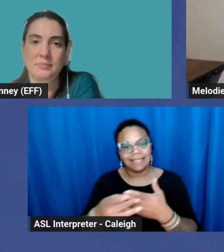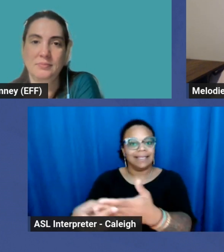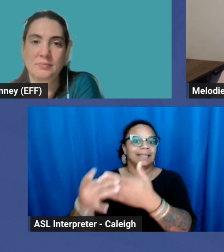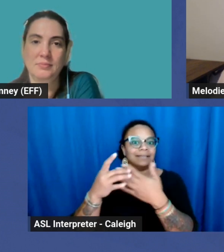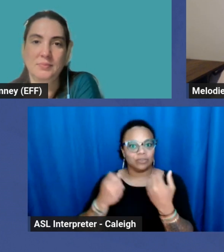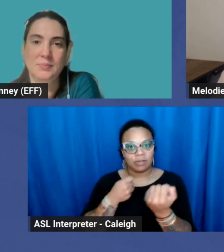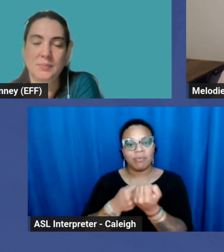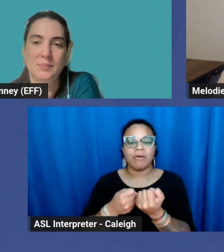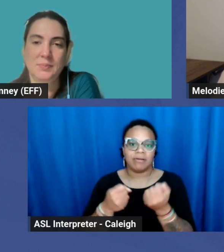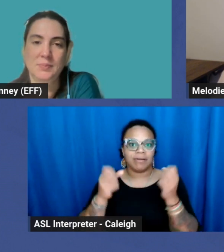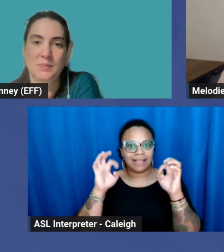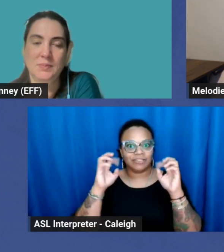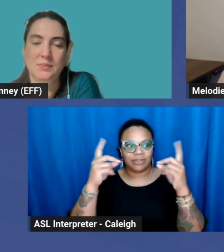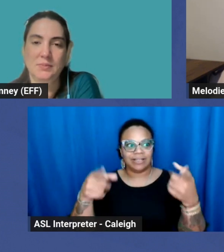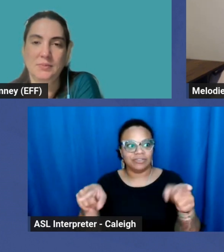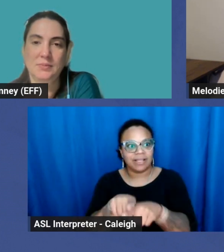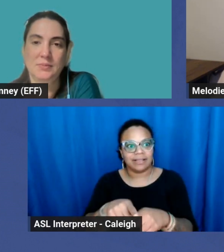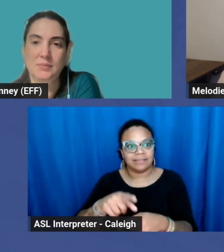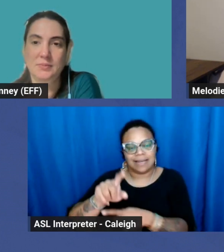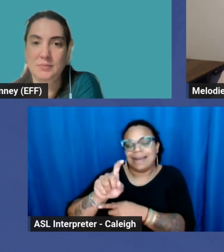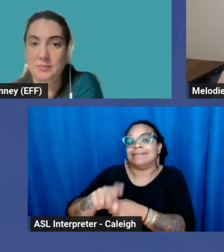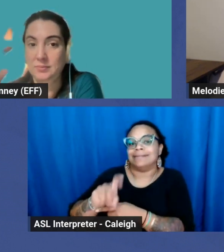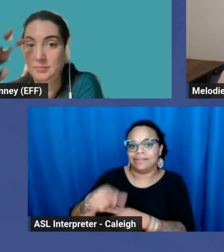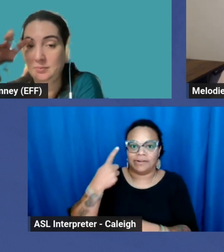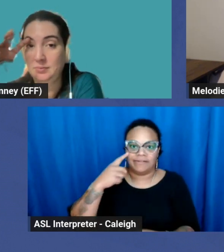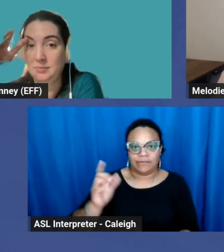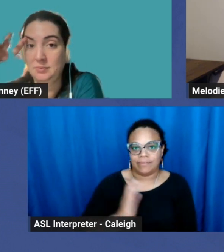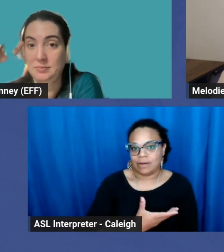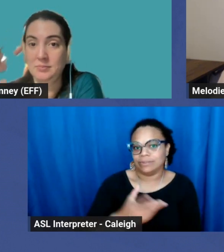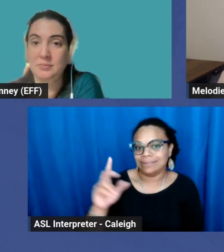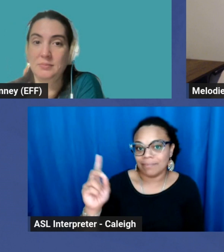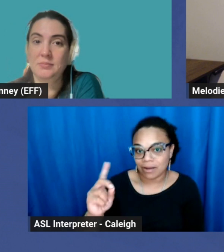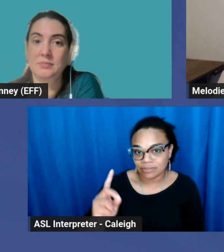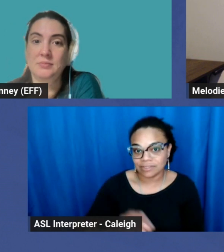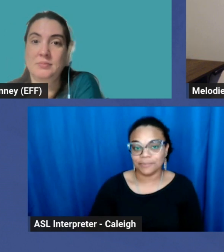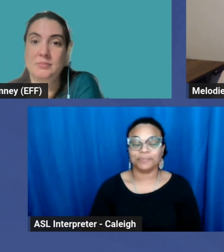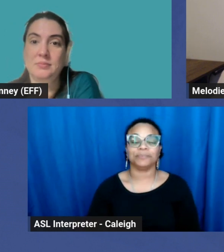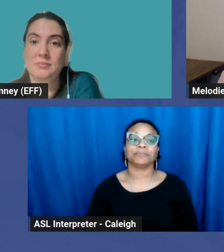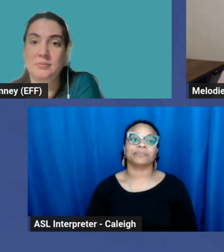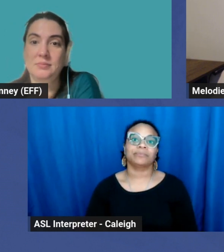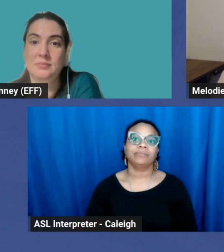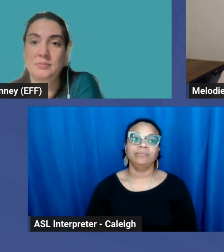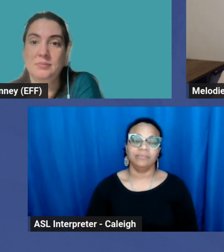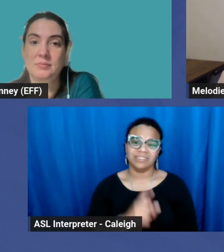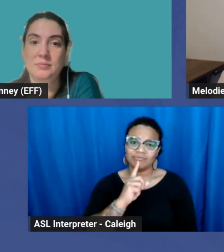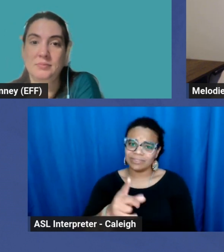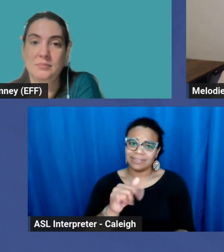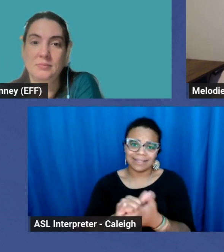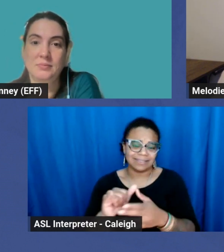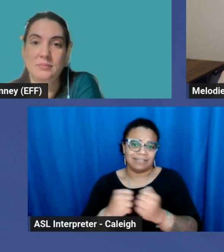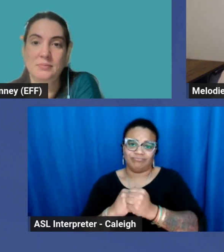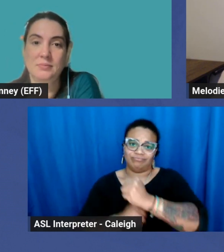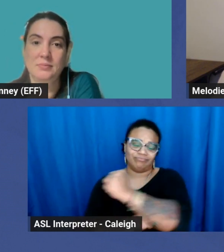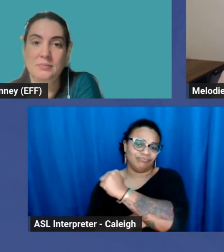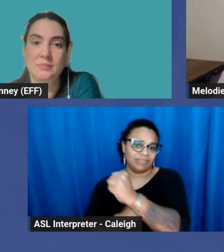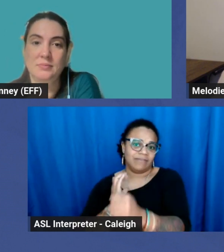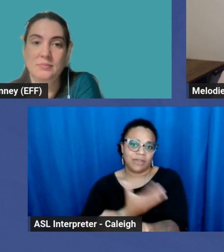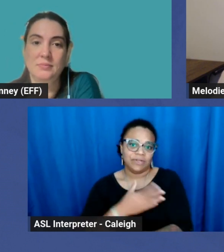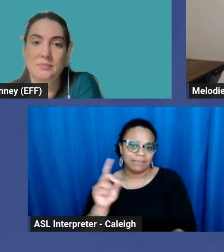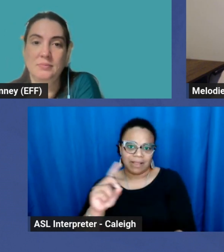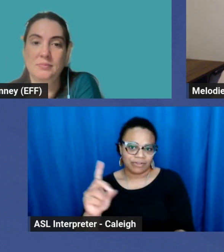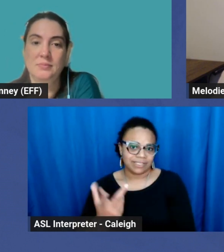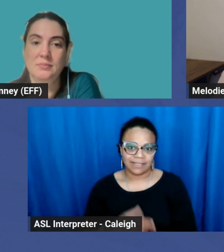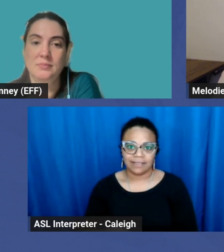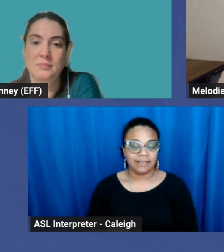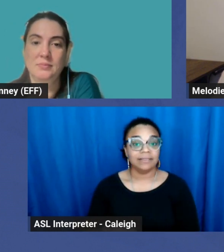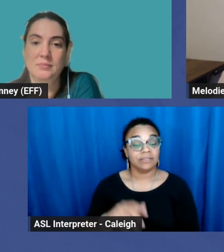feature of our democracy. And a cornerstone of our democracy, actually. And so